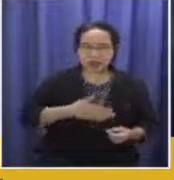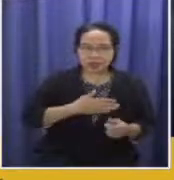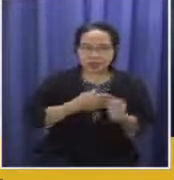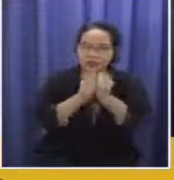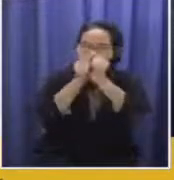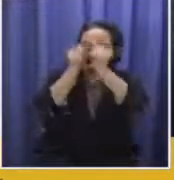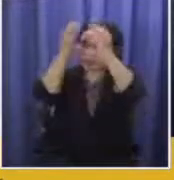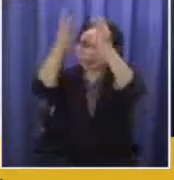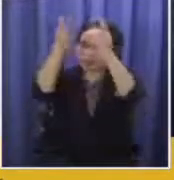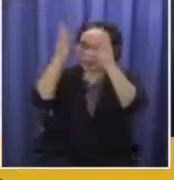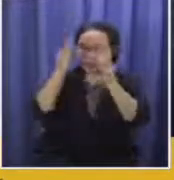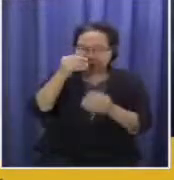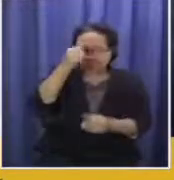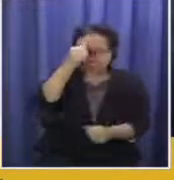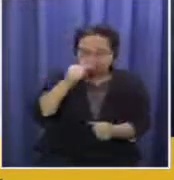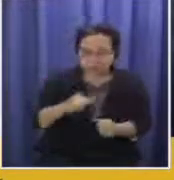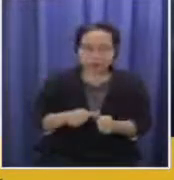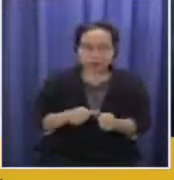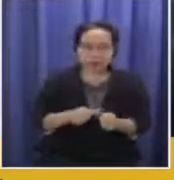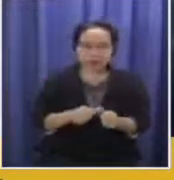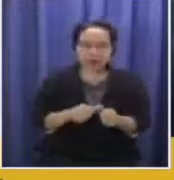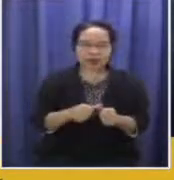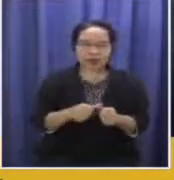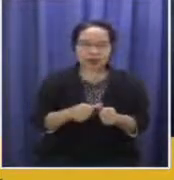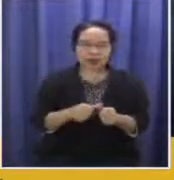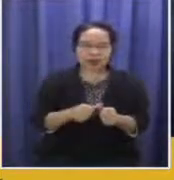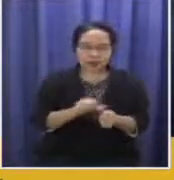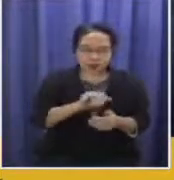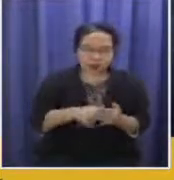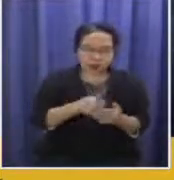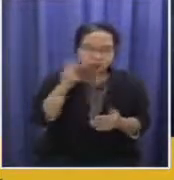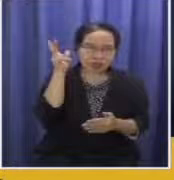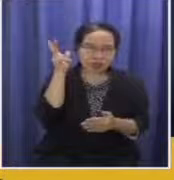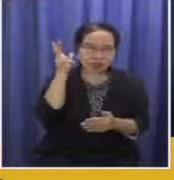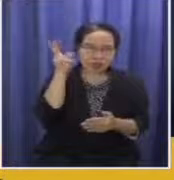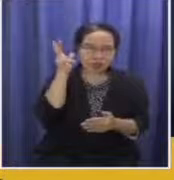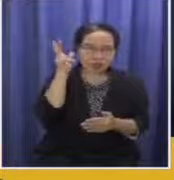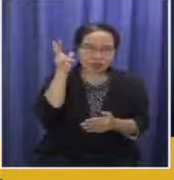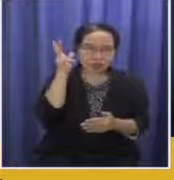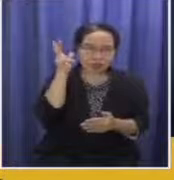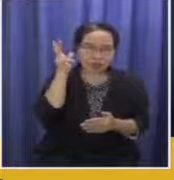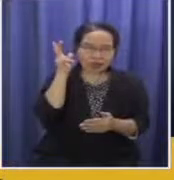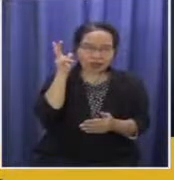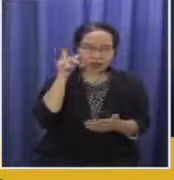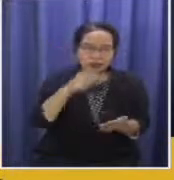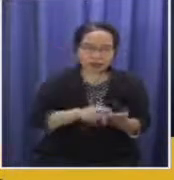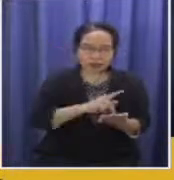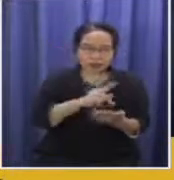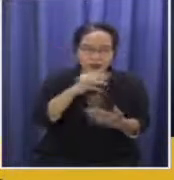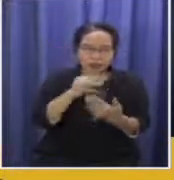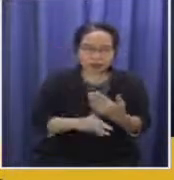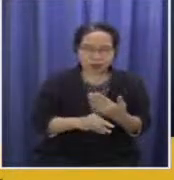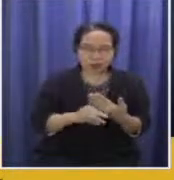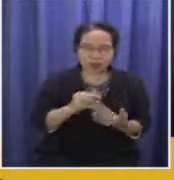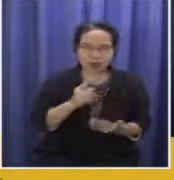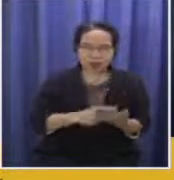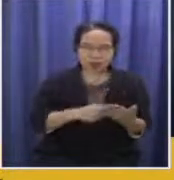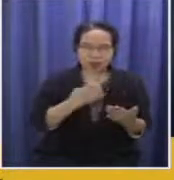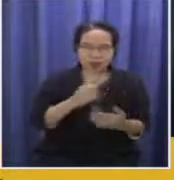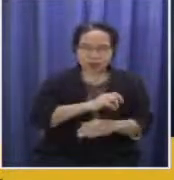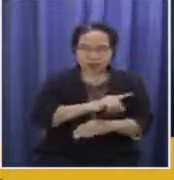Father, please remember those who are listening to this program,